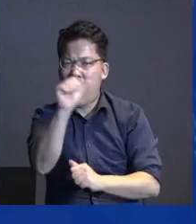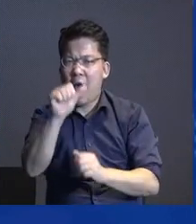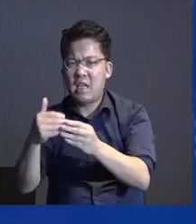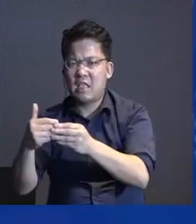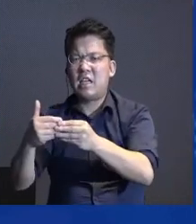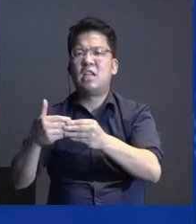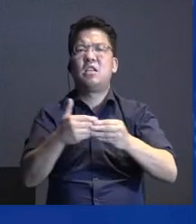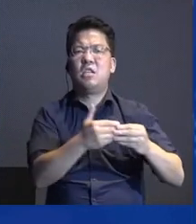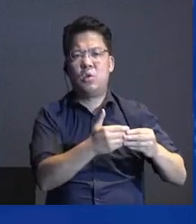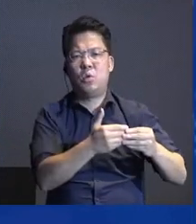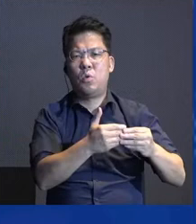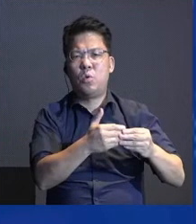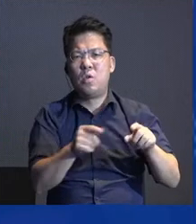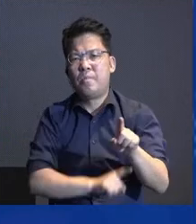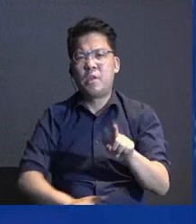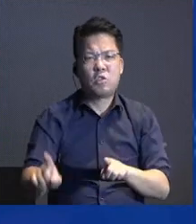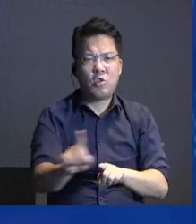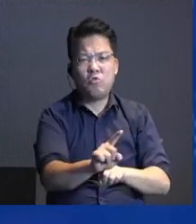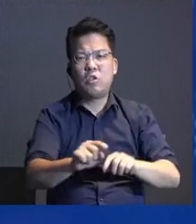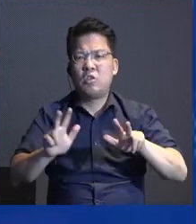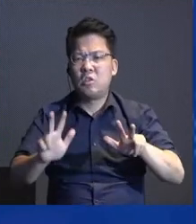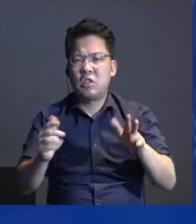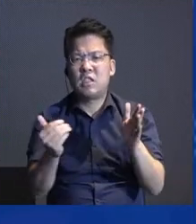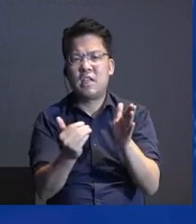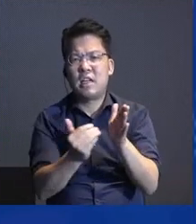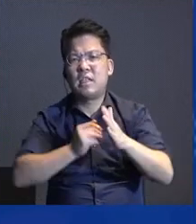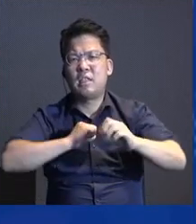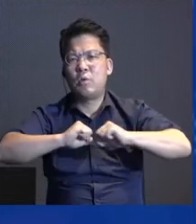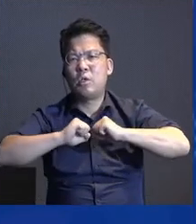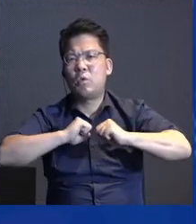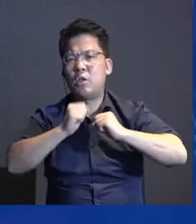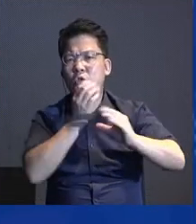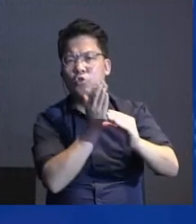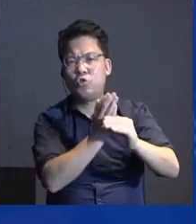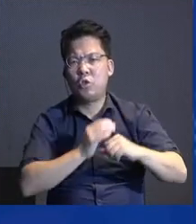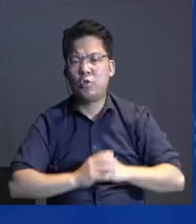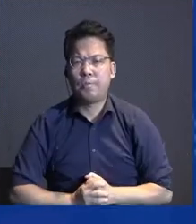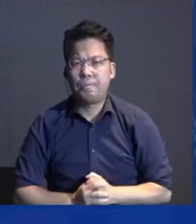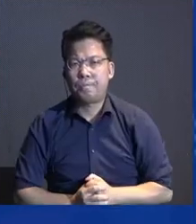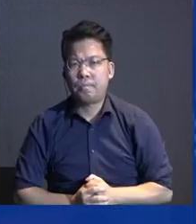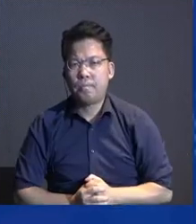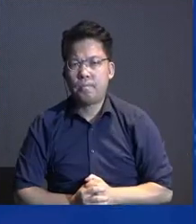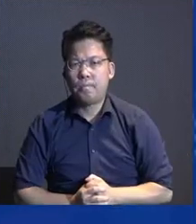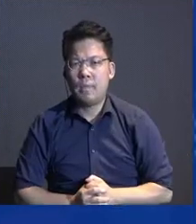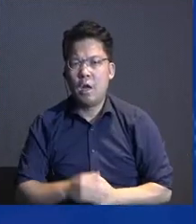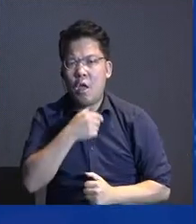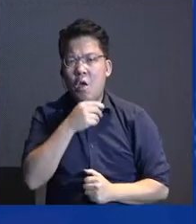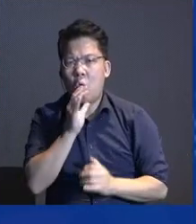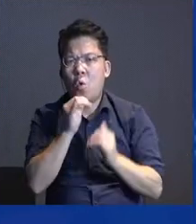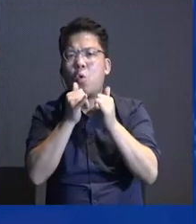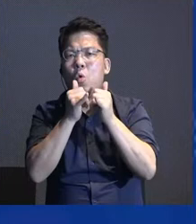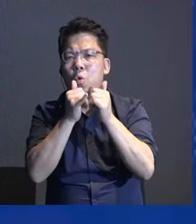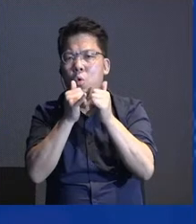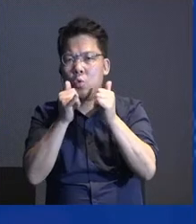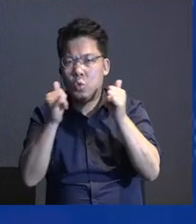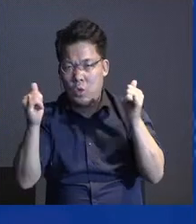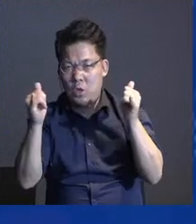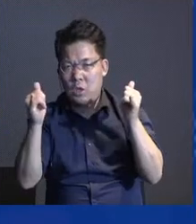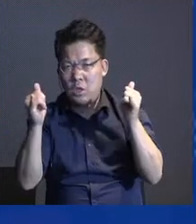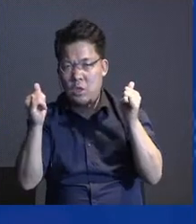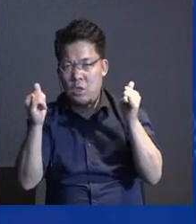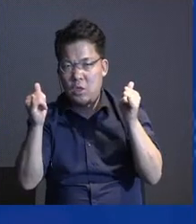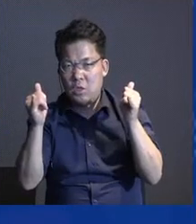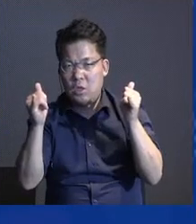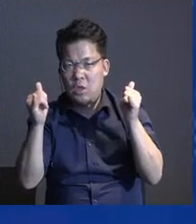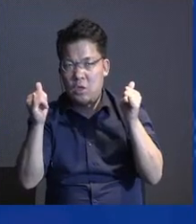promoting regional initiatives for aged care policies and influenced the governments of ASEAN member countries to turn